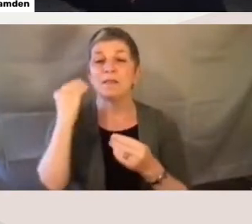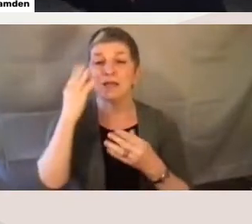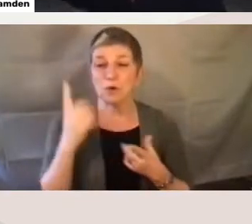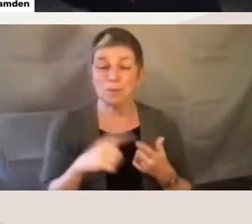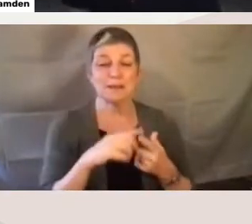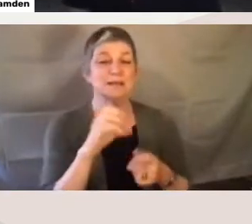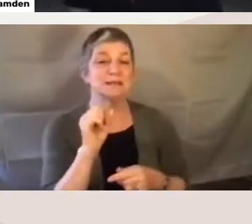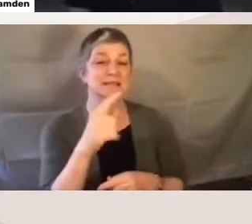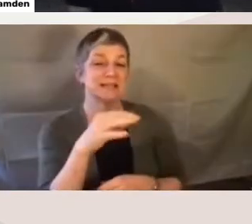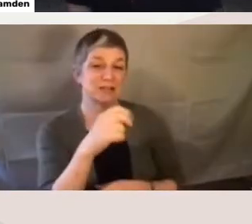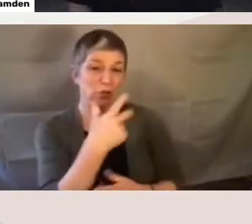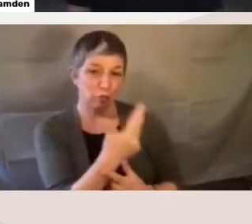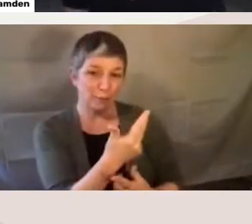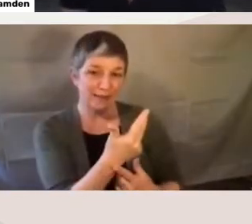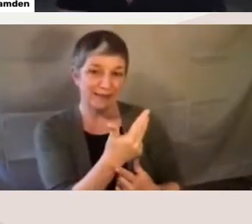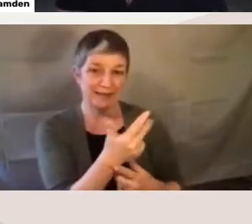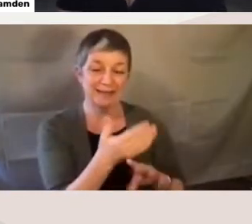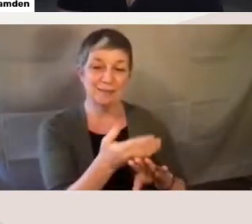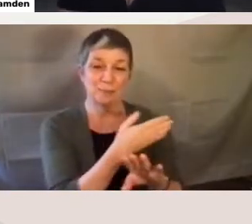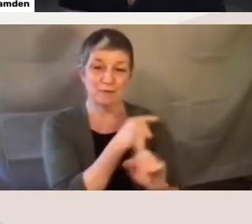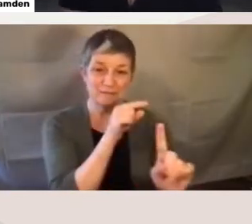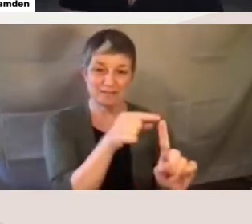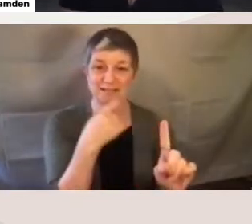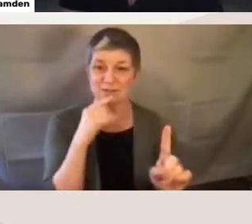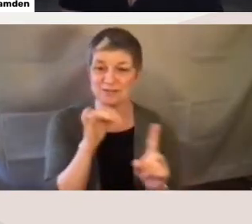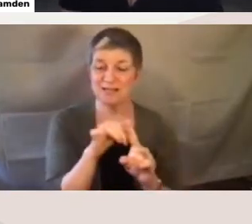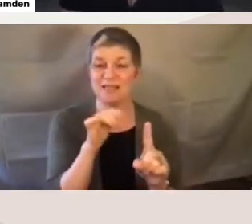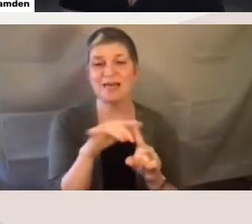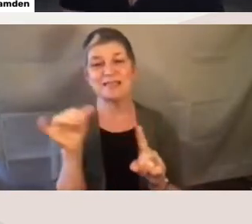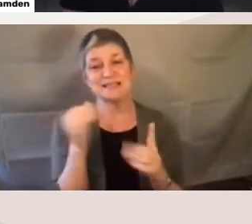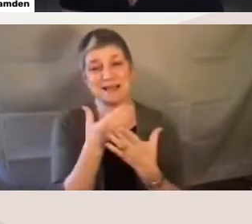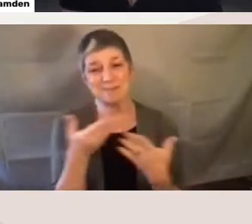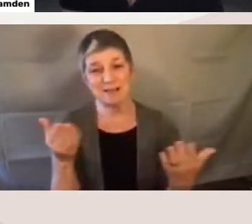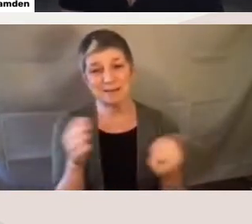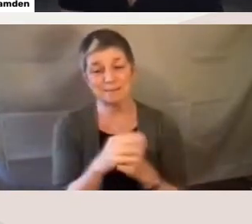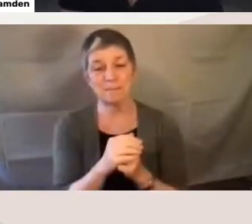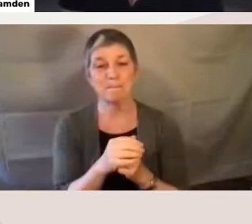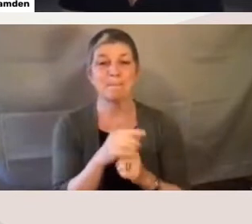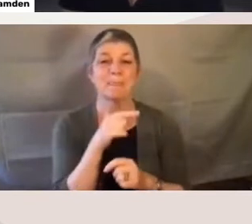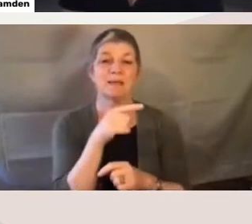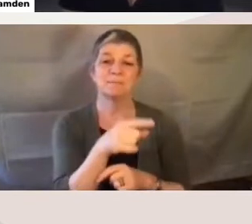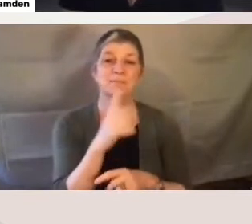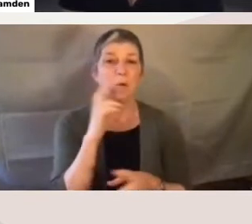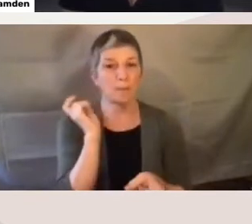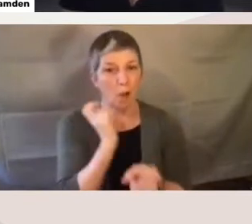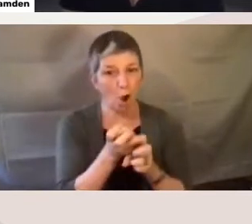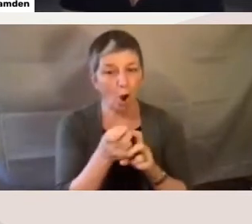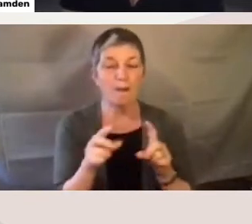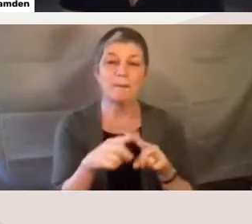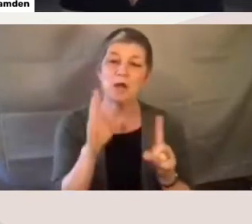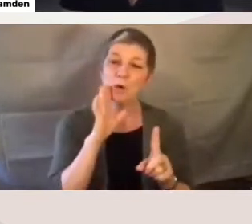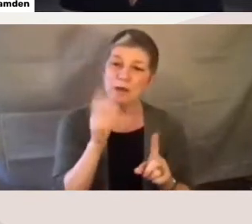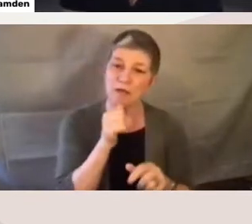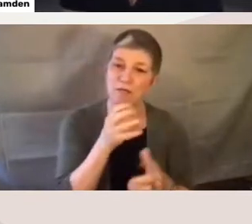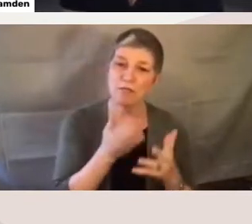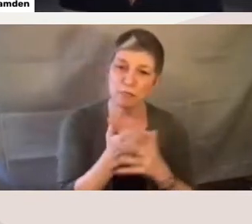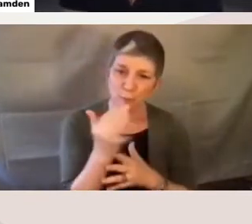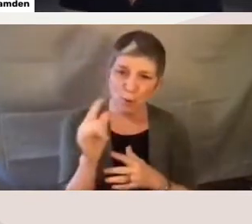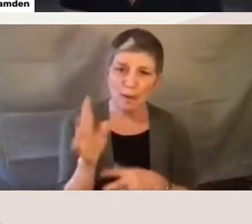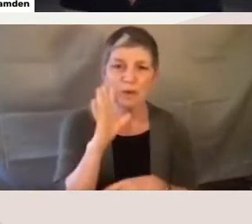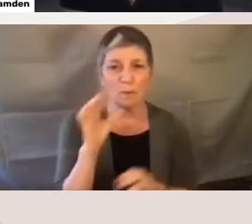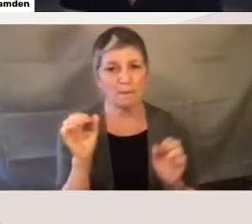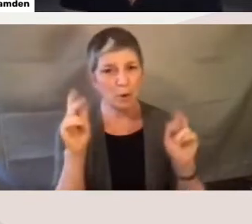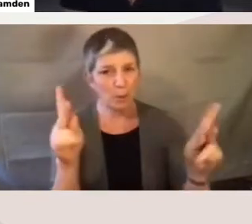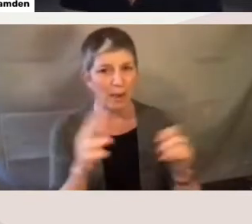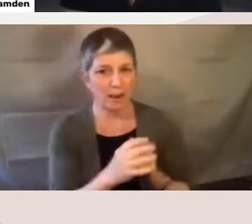3 diagnosis at the previous, they were basically saying the same thing. Like, this is going to be hard, but you're going to get through it and you're going to be okay.